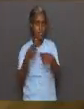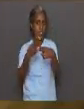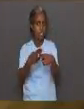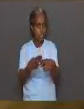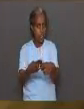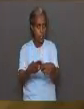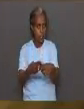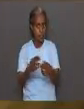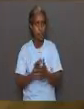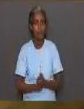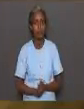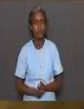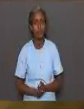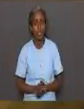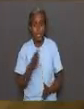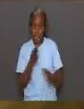determines its name.